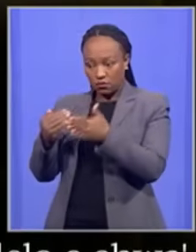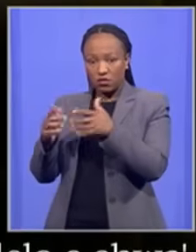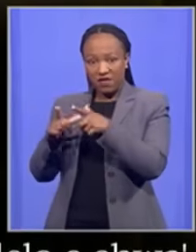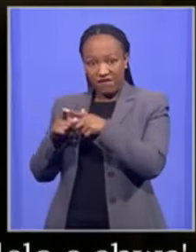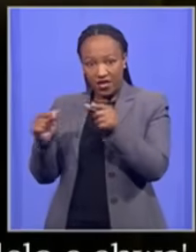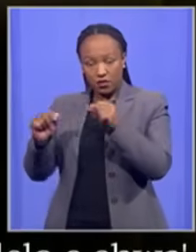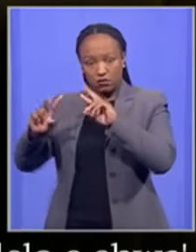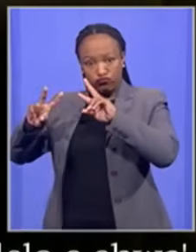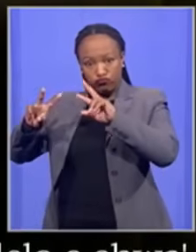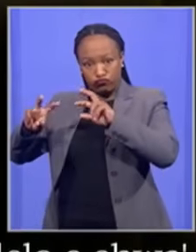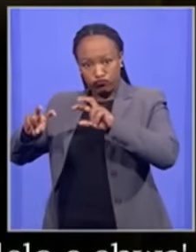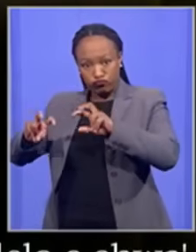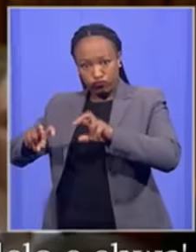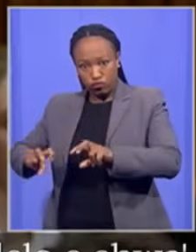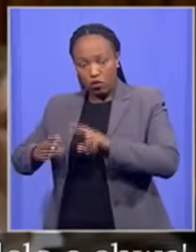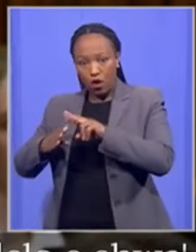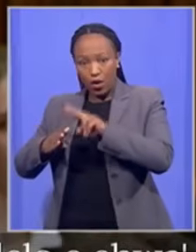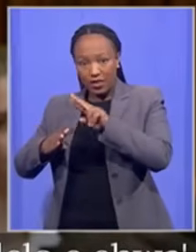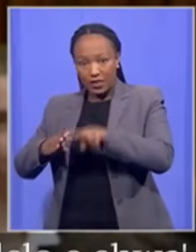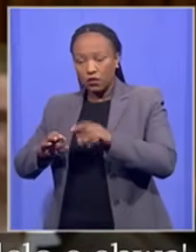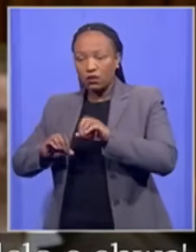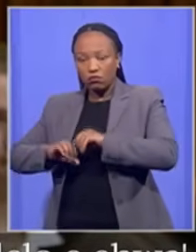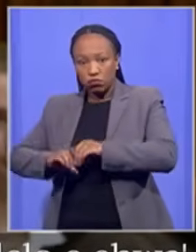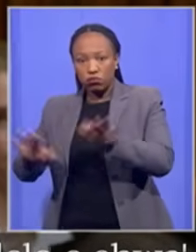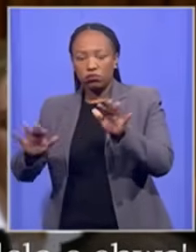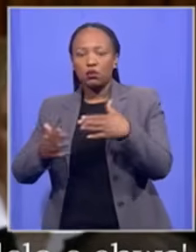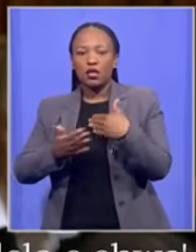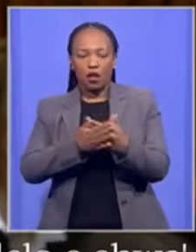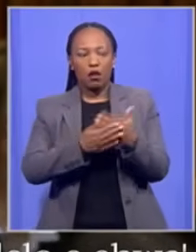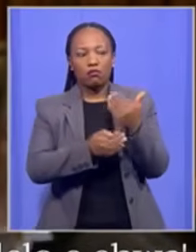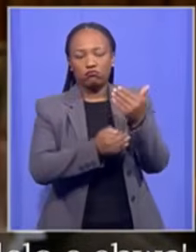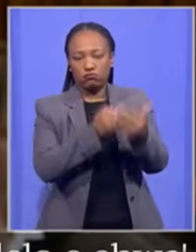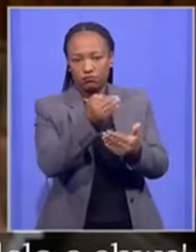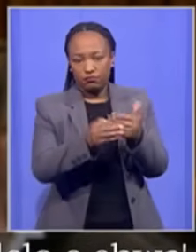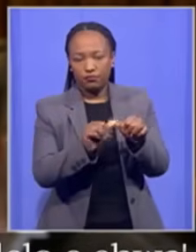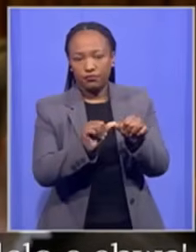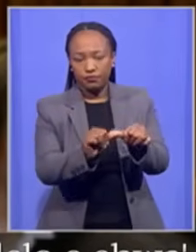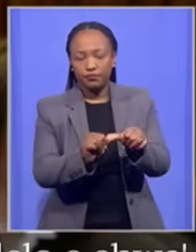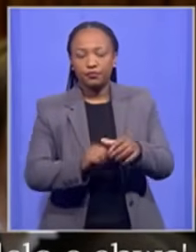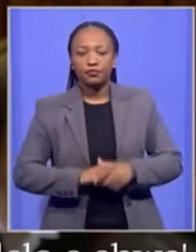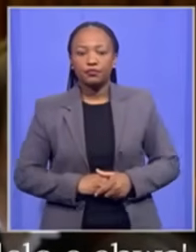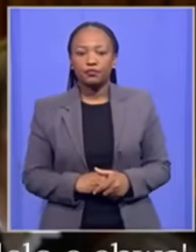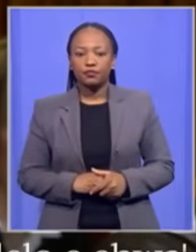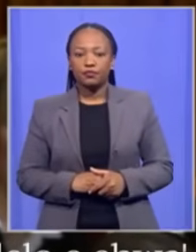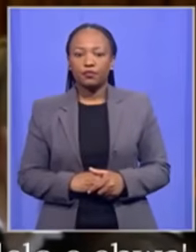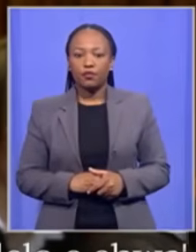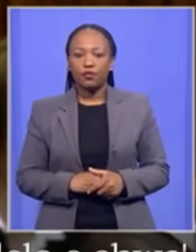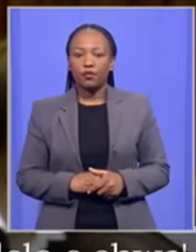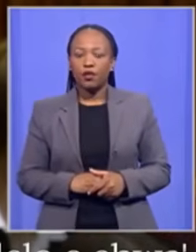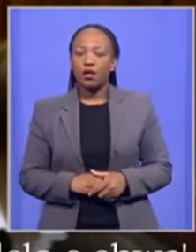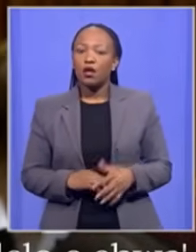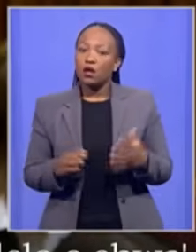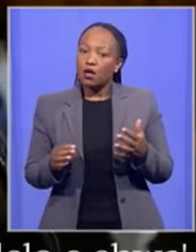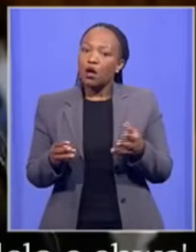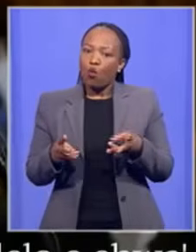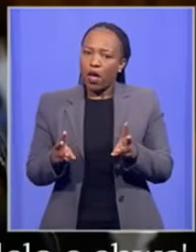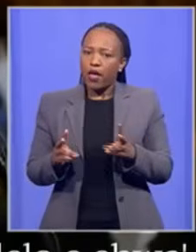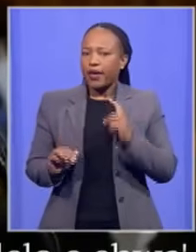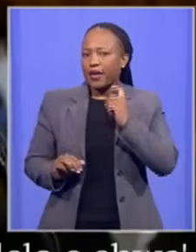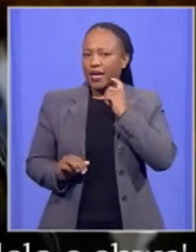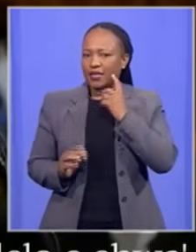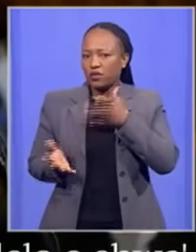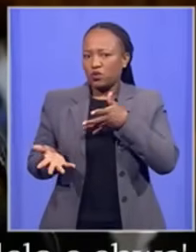taba ye le utulla tšeo ba di hweditšego. There is a convenient way out of this, and the way out of this is to have